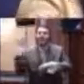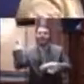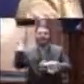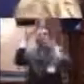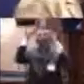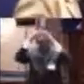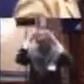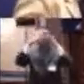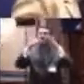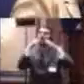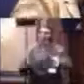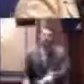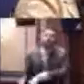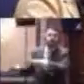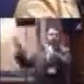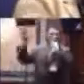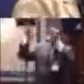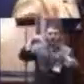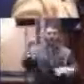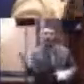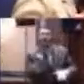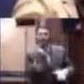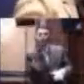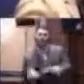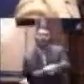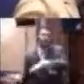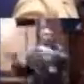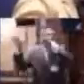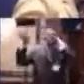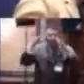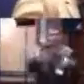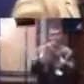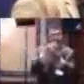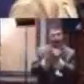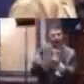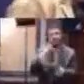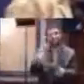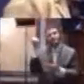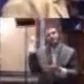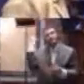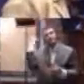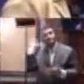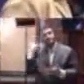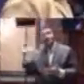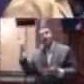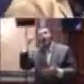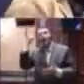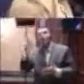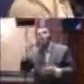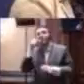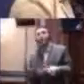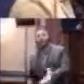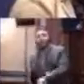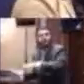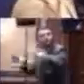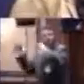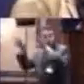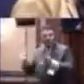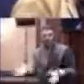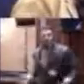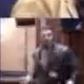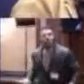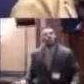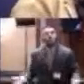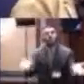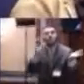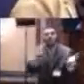away everything that's there, the walls, all structures, substructures and all. And it's